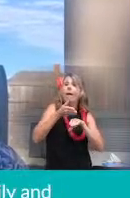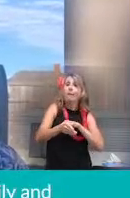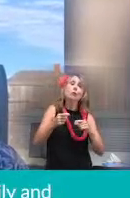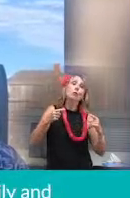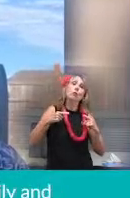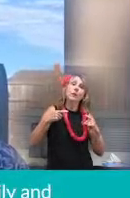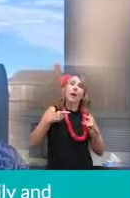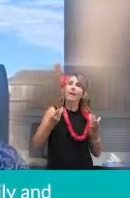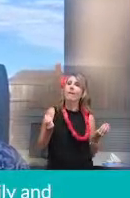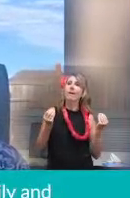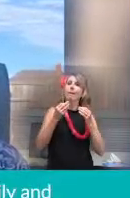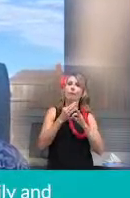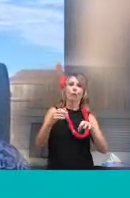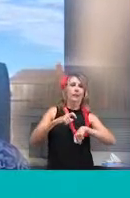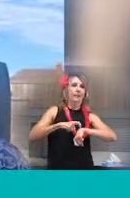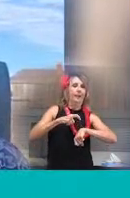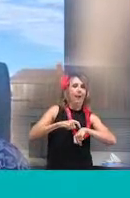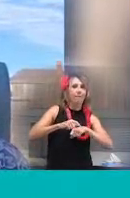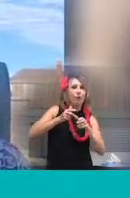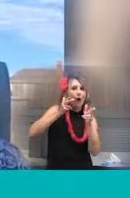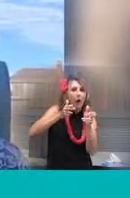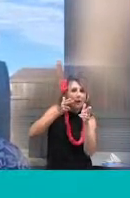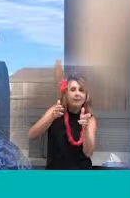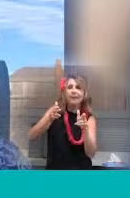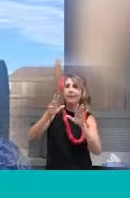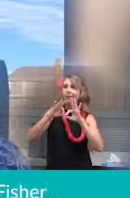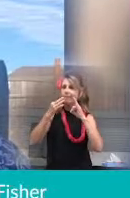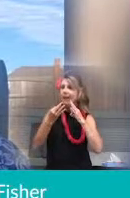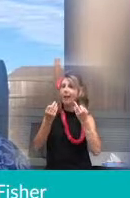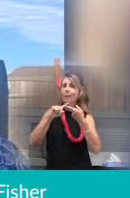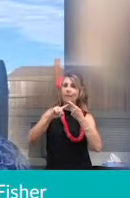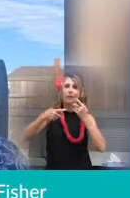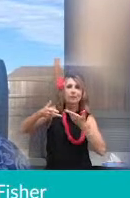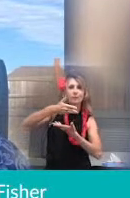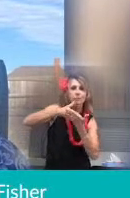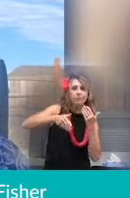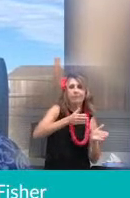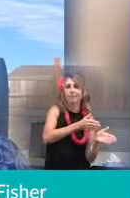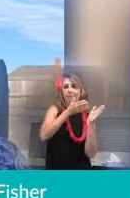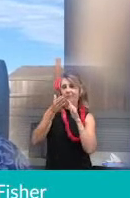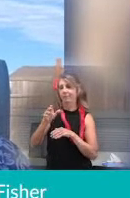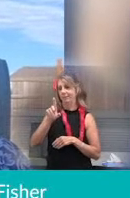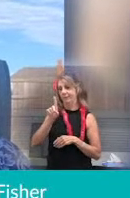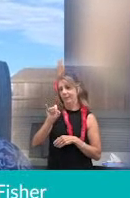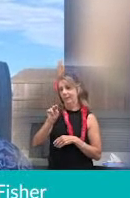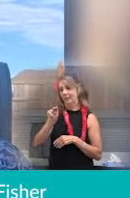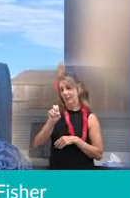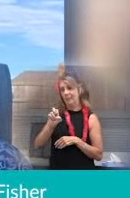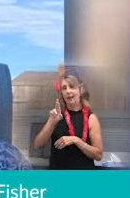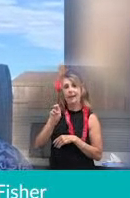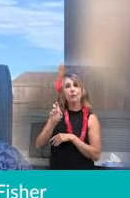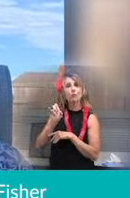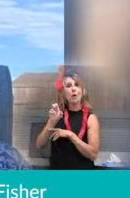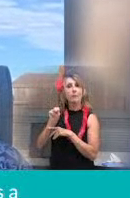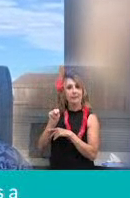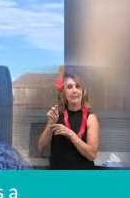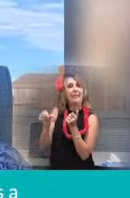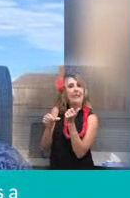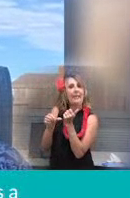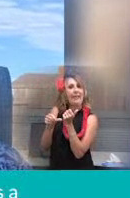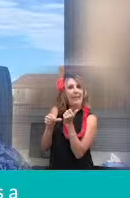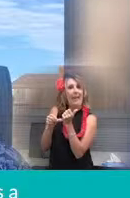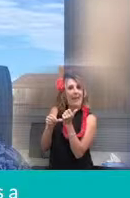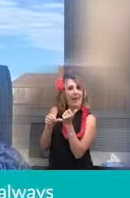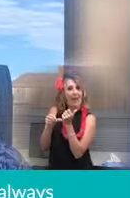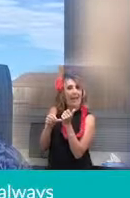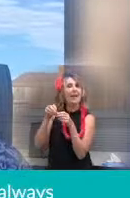hunting and spending time with his family and friends. Diane Robinson, EA at St. John Fisher. Diane can